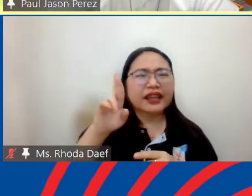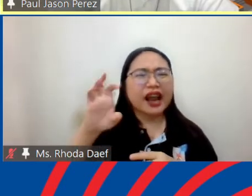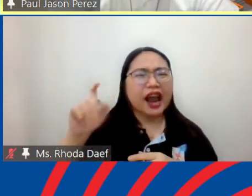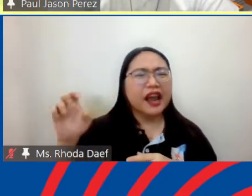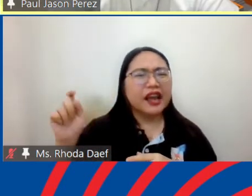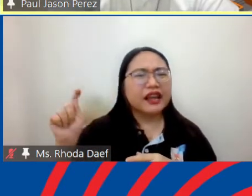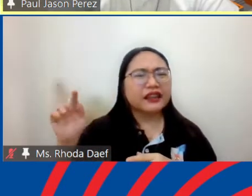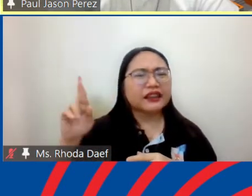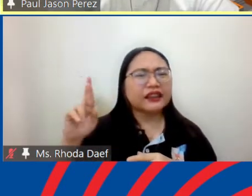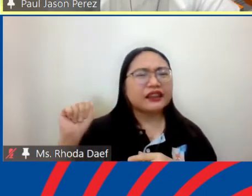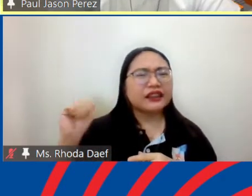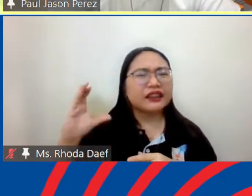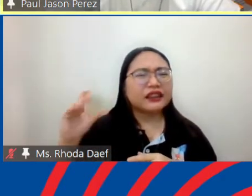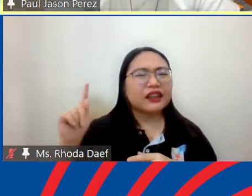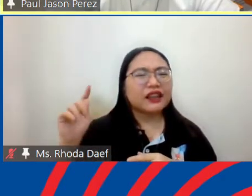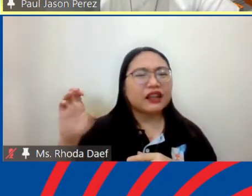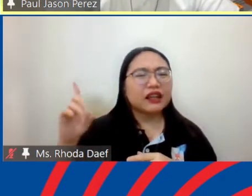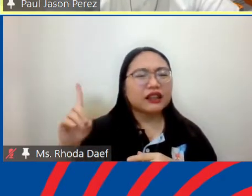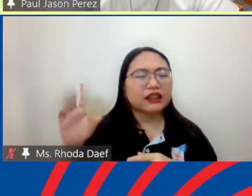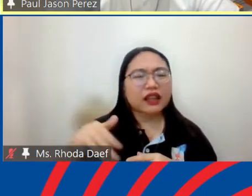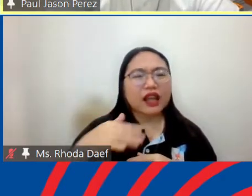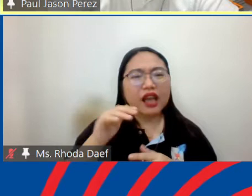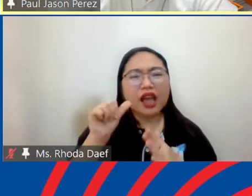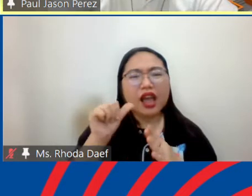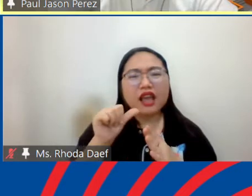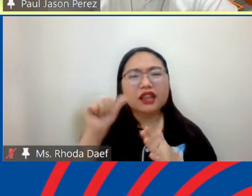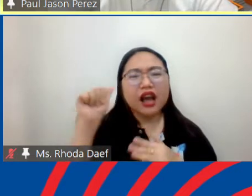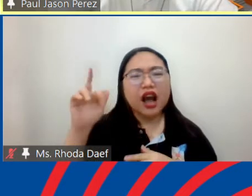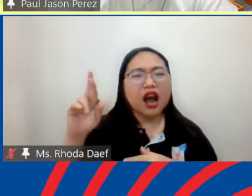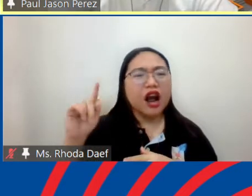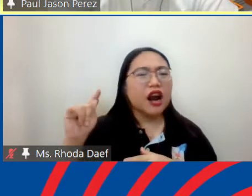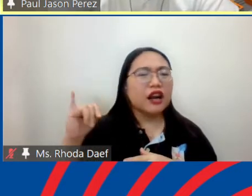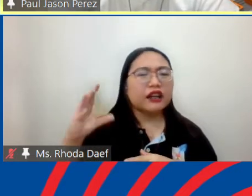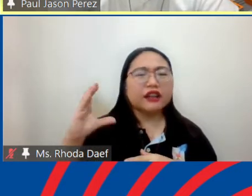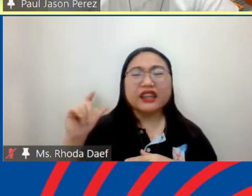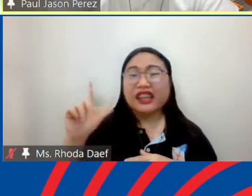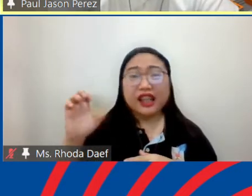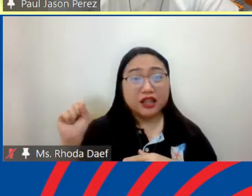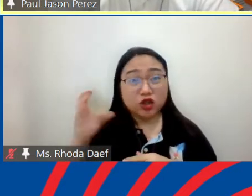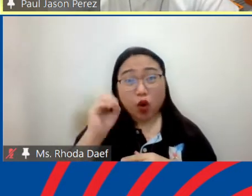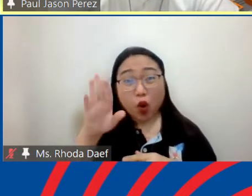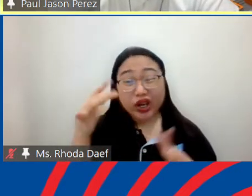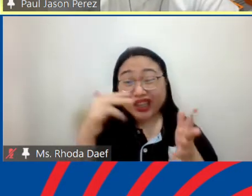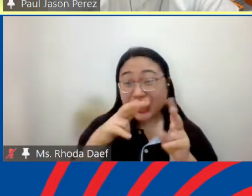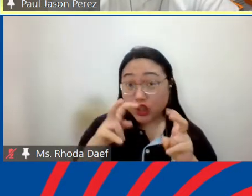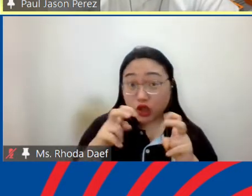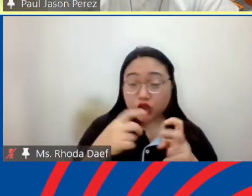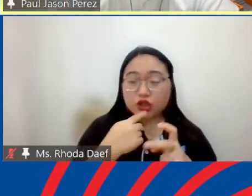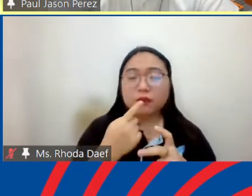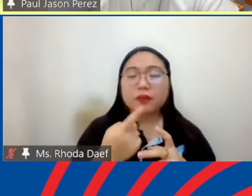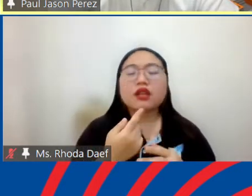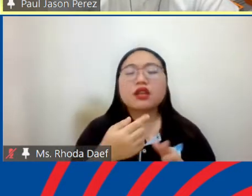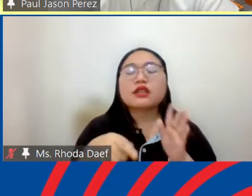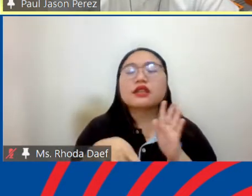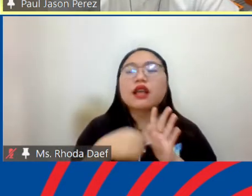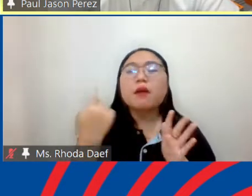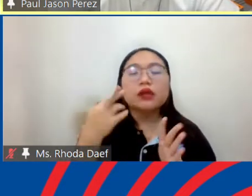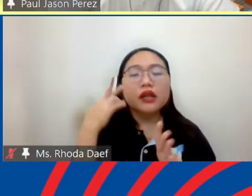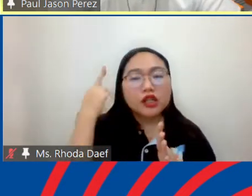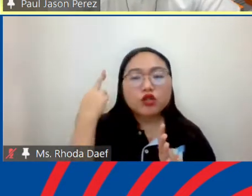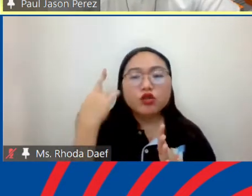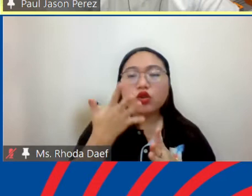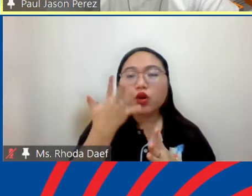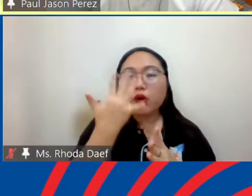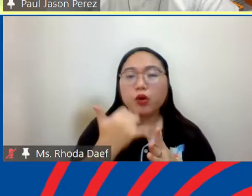early 2000s up to 2019. Some of the reasons why these publications